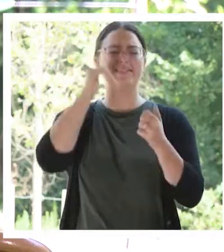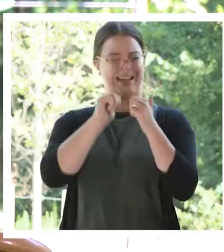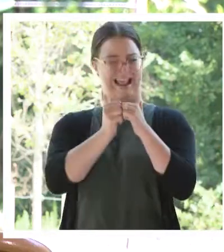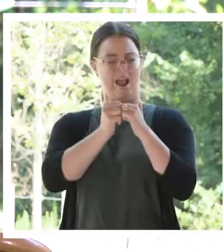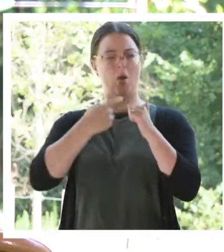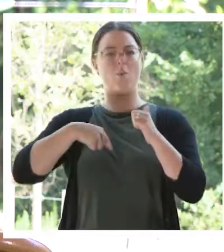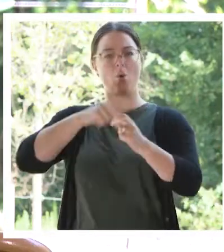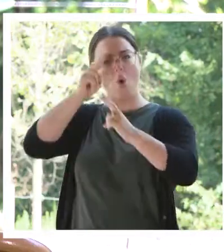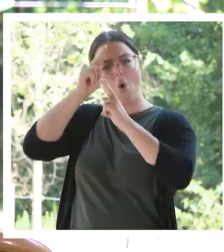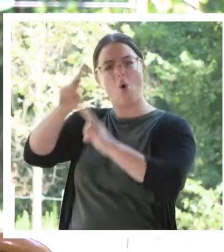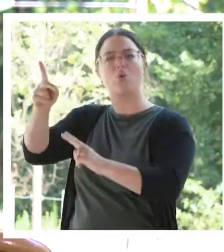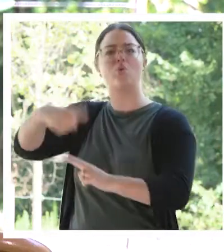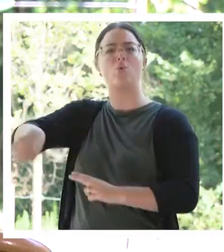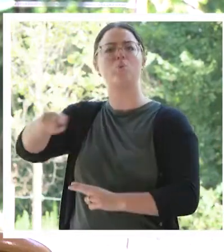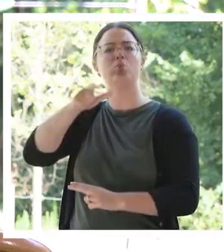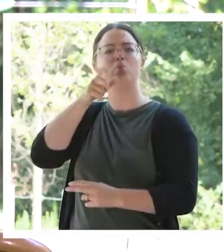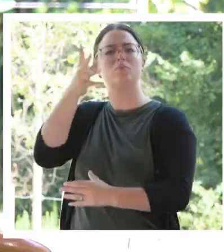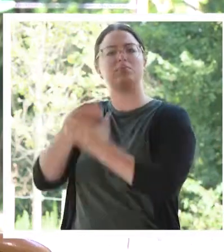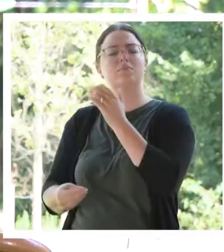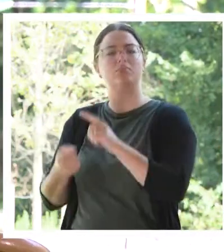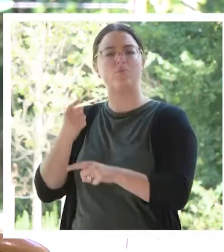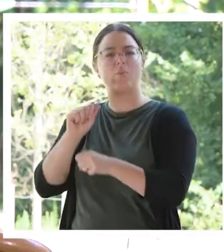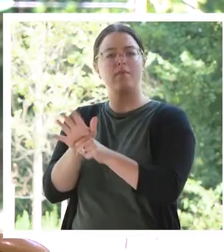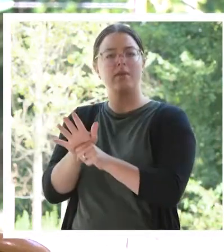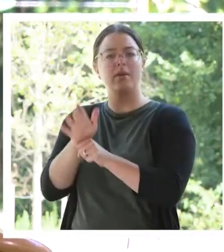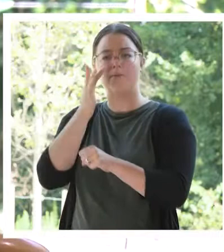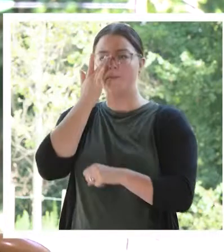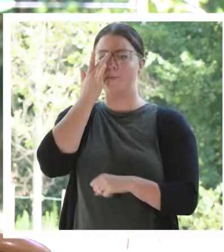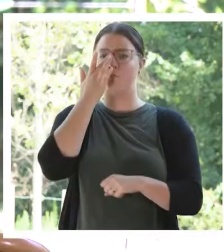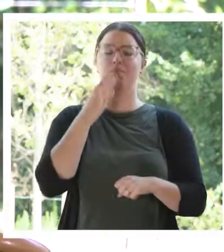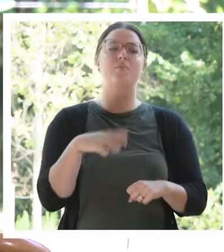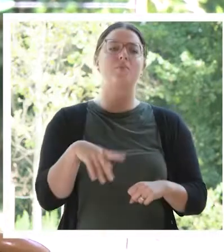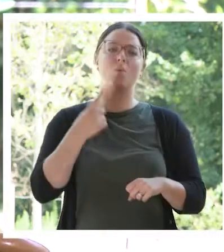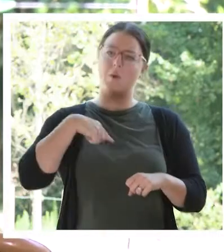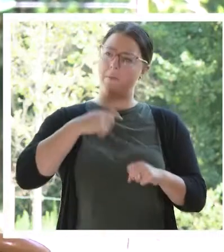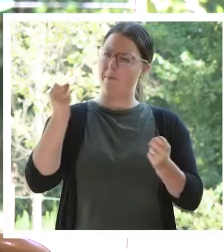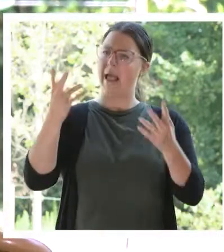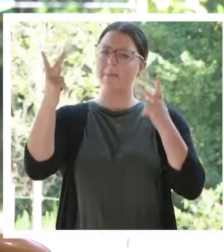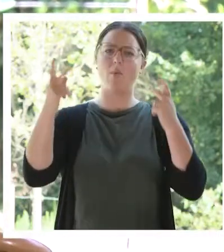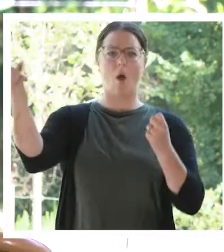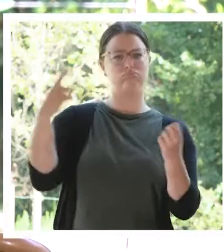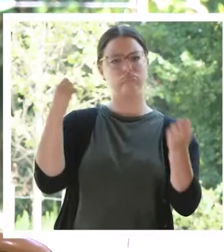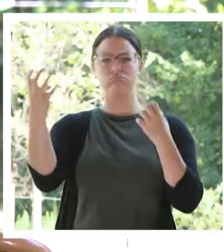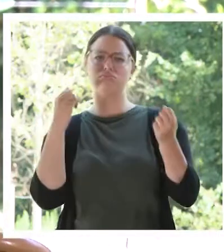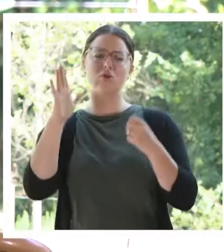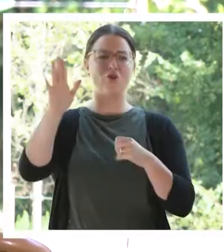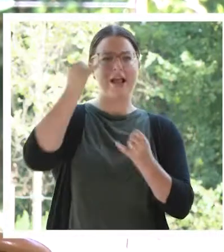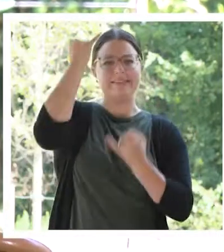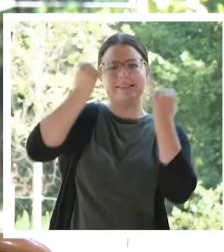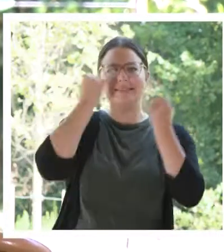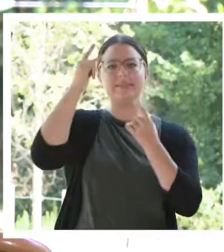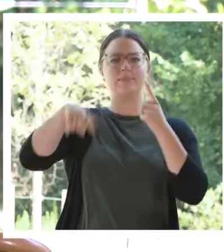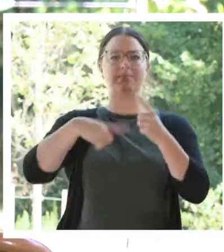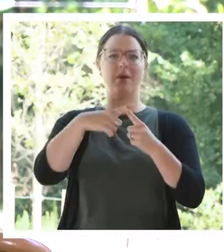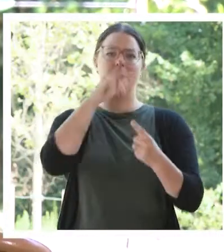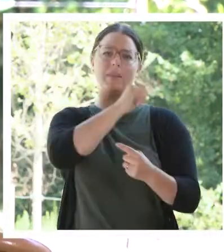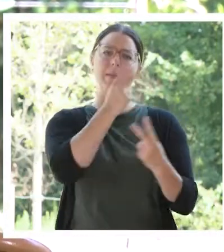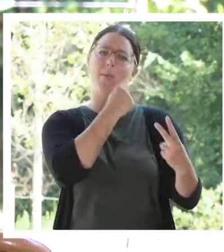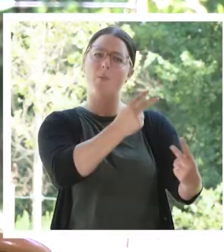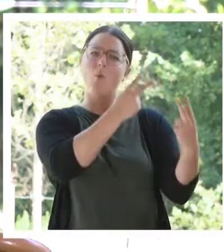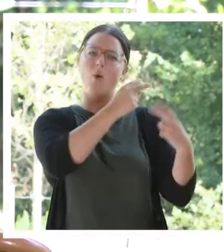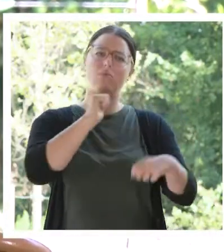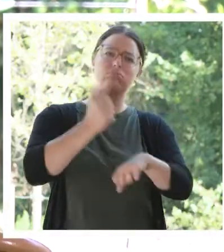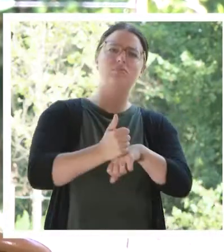from COVID. And we did have dozens of people provide responses and details of what they thought the memorial should look like. Many suggested